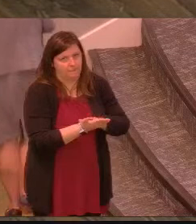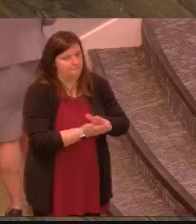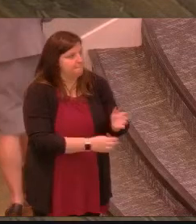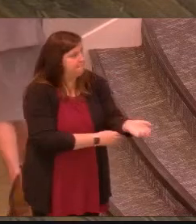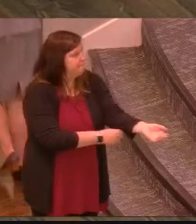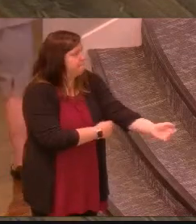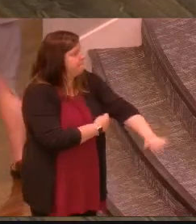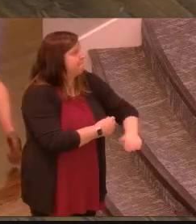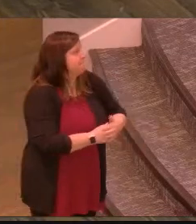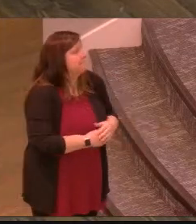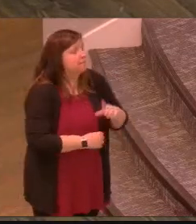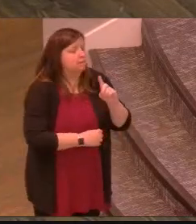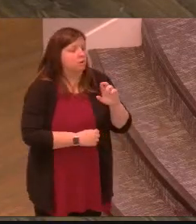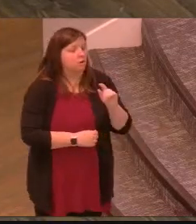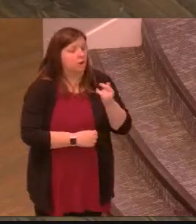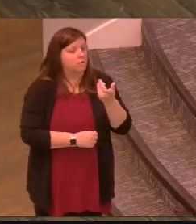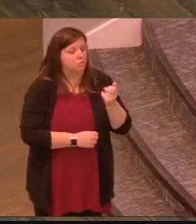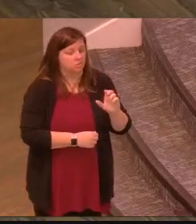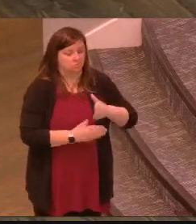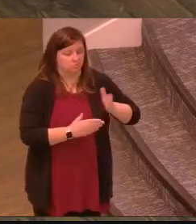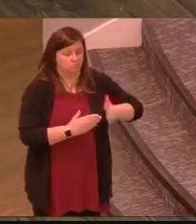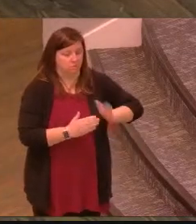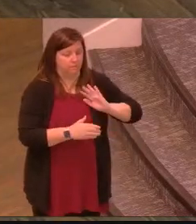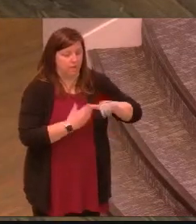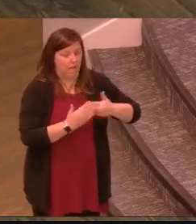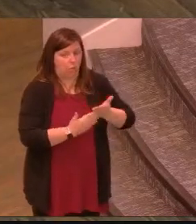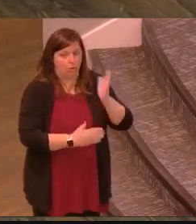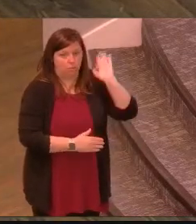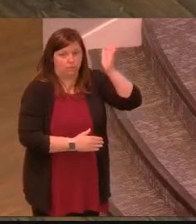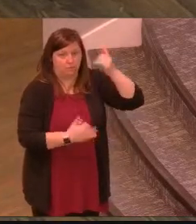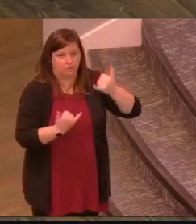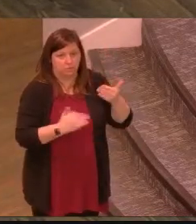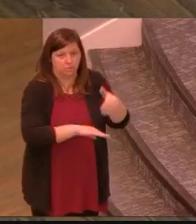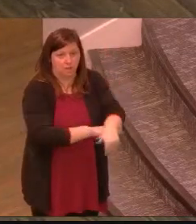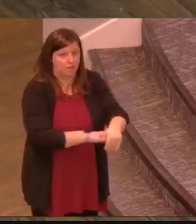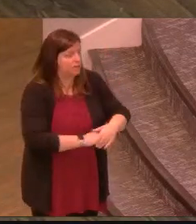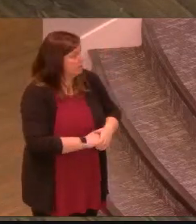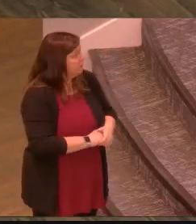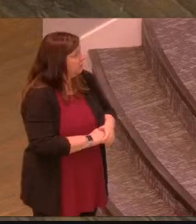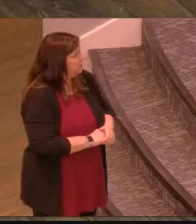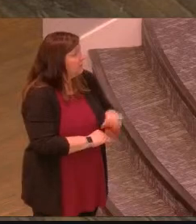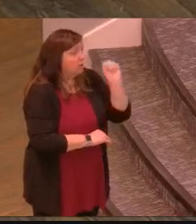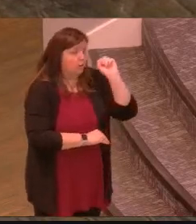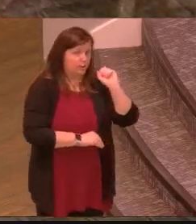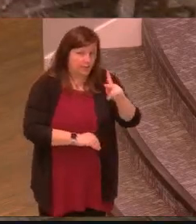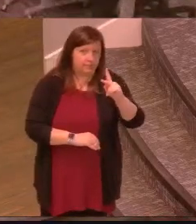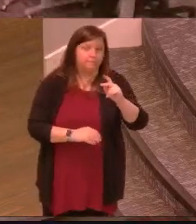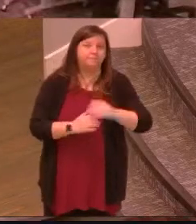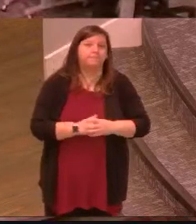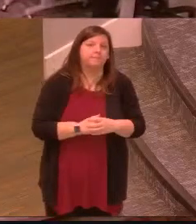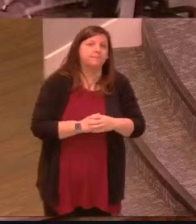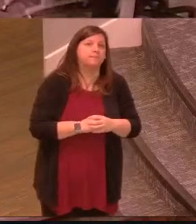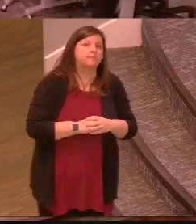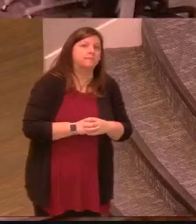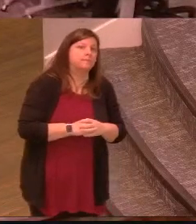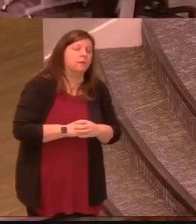Dr. Anderson, that concludes all of our presentations for this evening. All right, so rather than